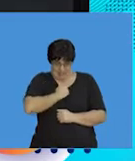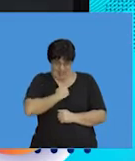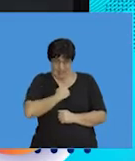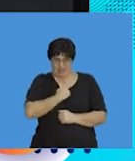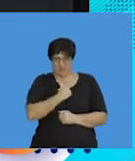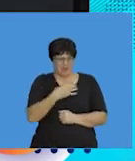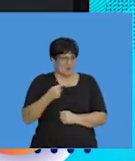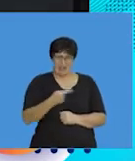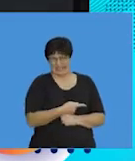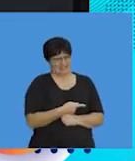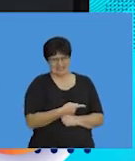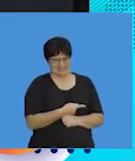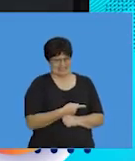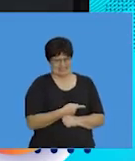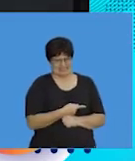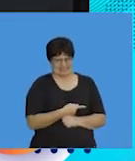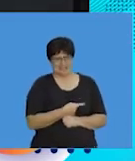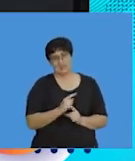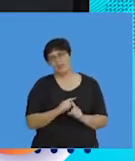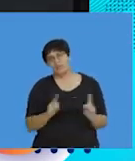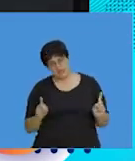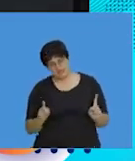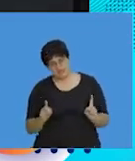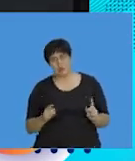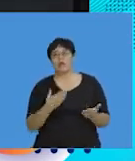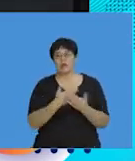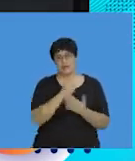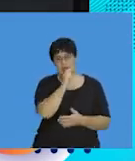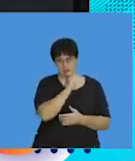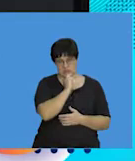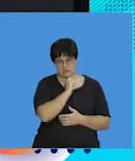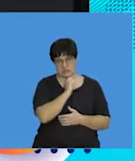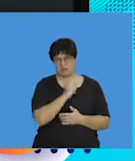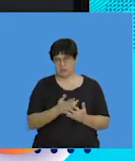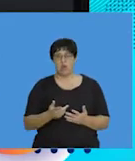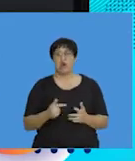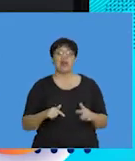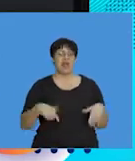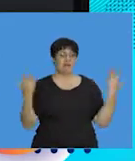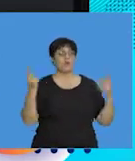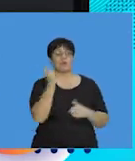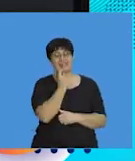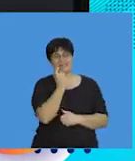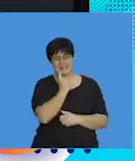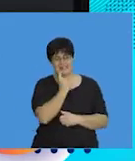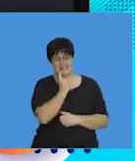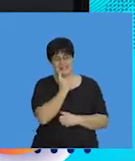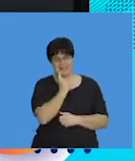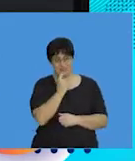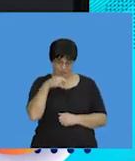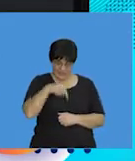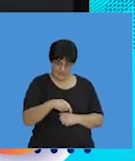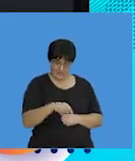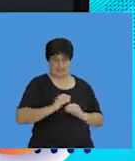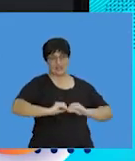opinion, I don't like that bottom equation, but we can use it, and it does make life a lot easier in